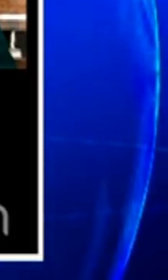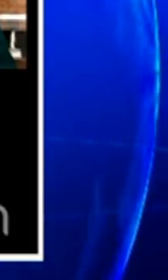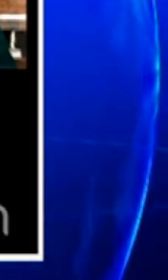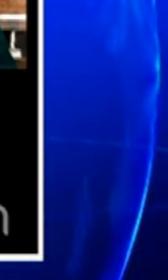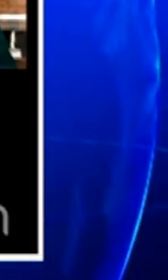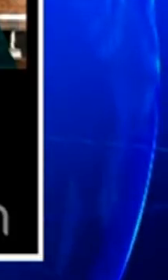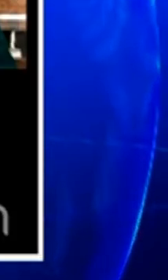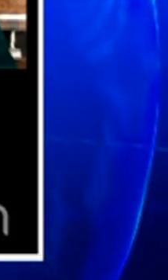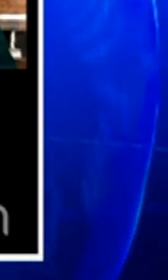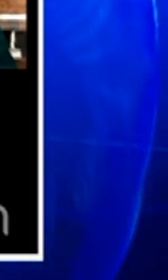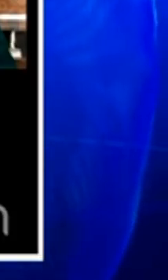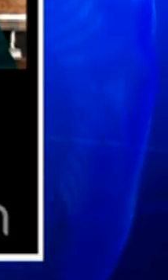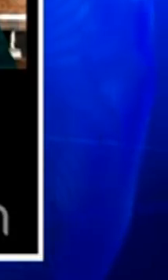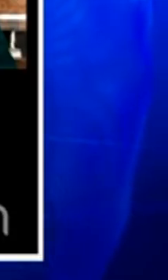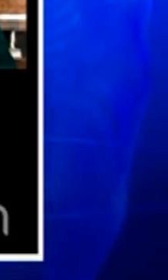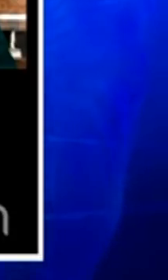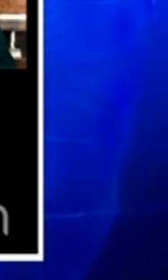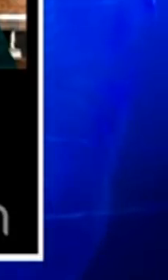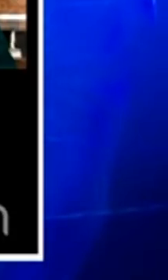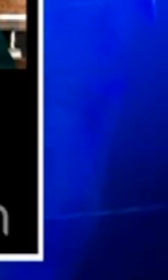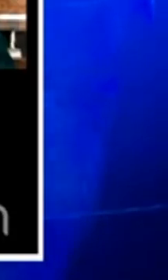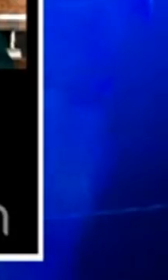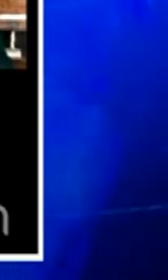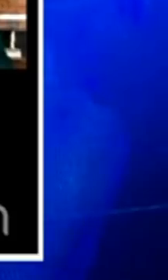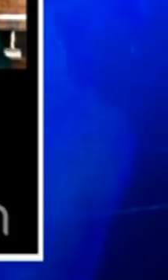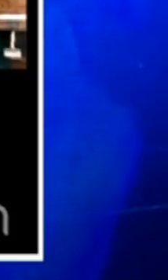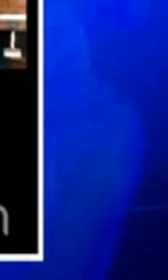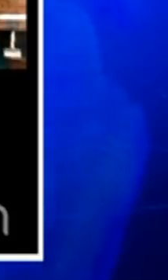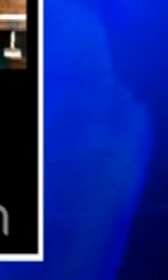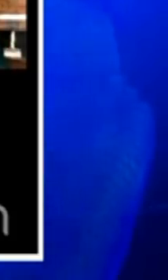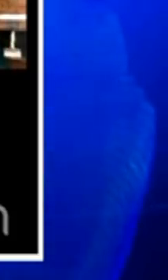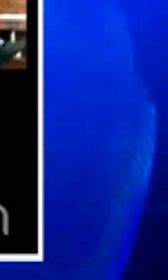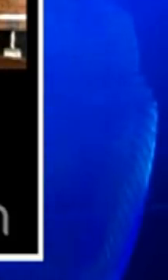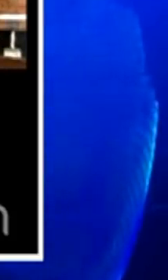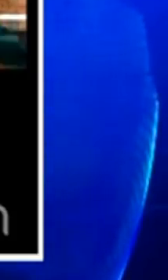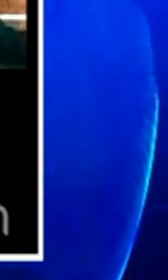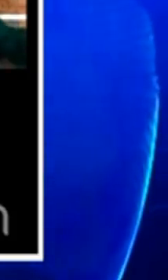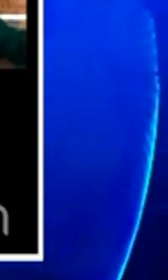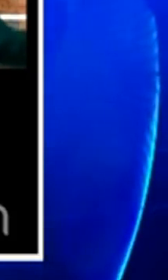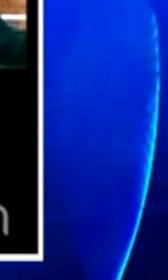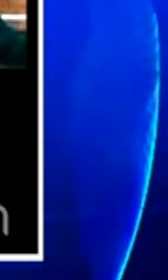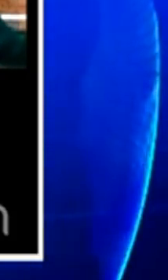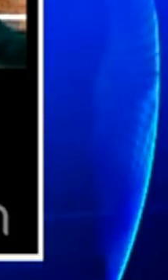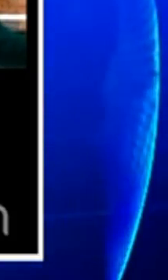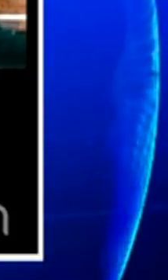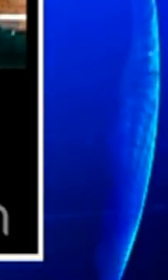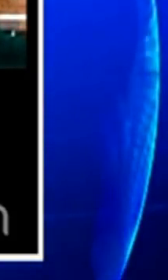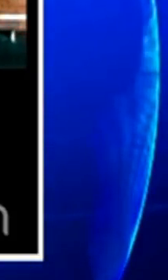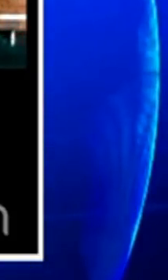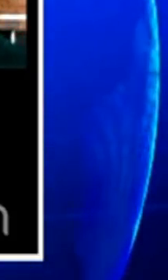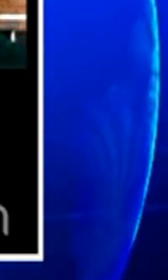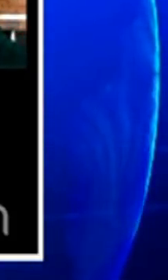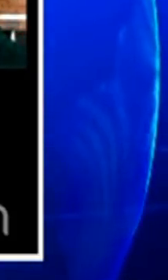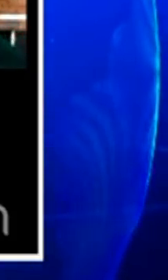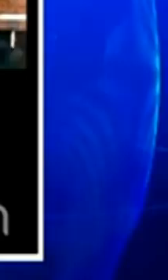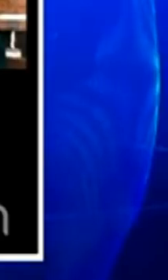That's not the point I'm making. I accept that. That's why I even said, assume that is even a correct conviction. I went further. So